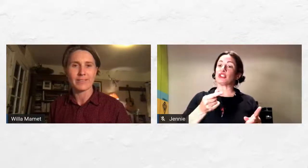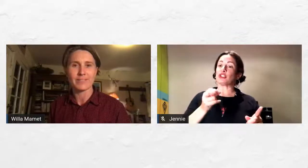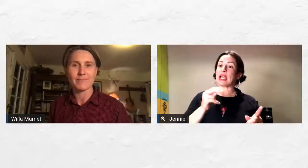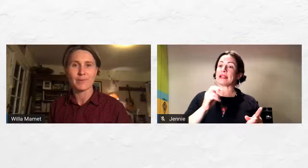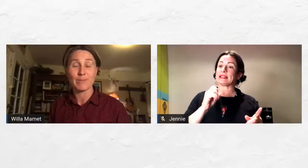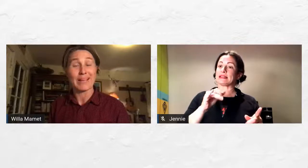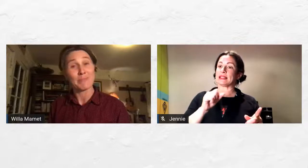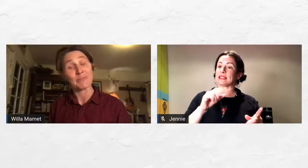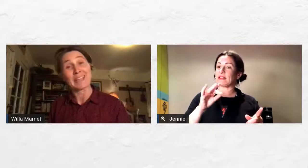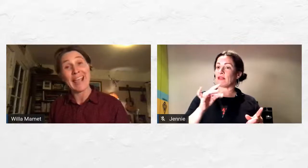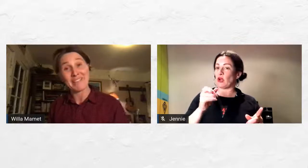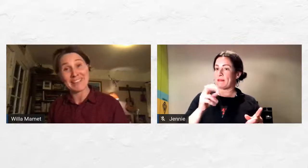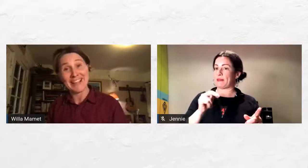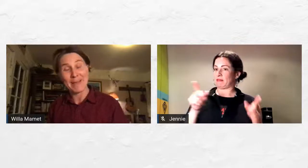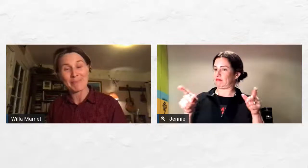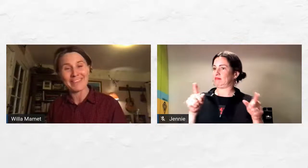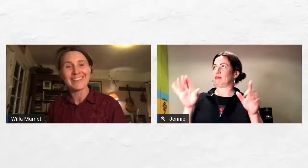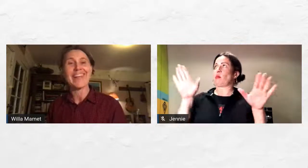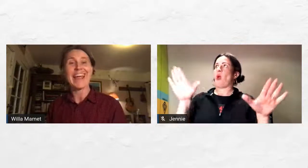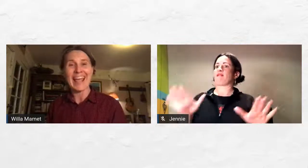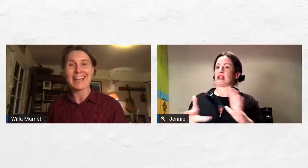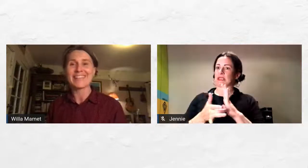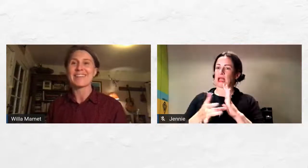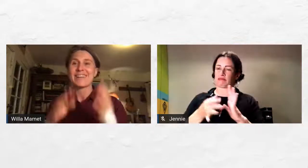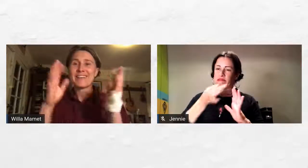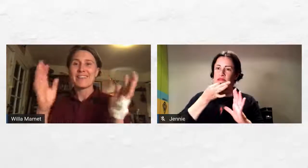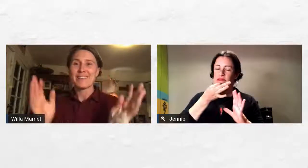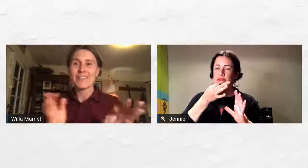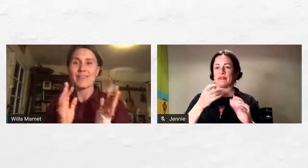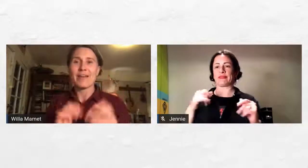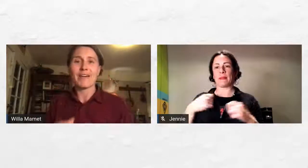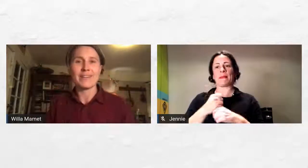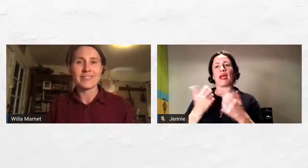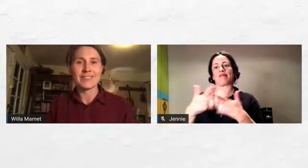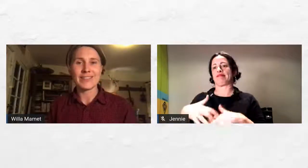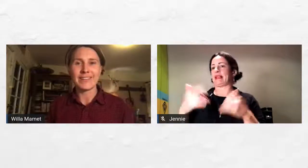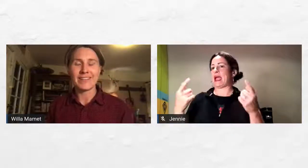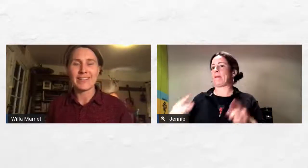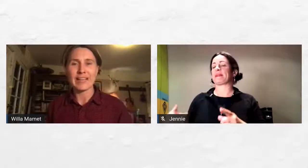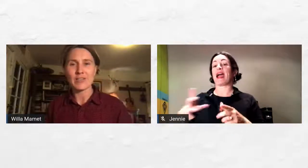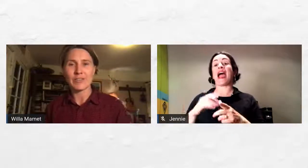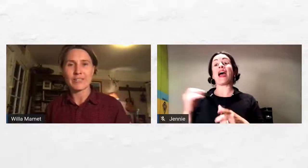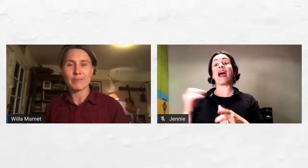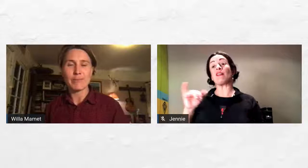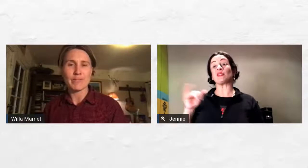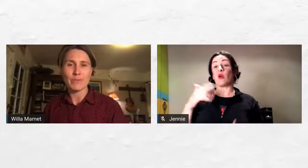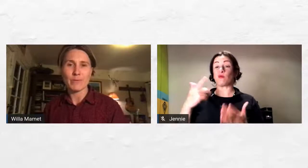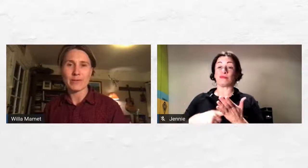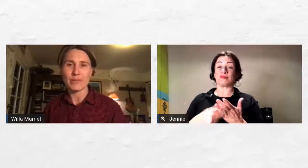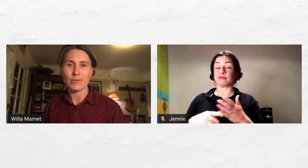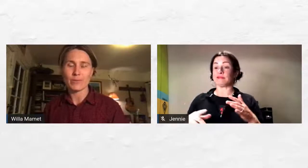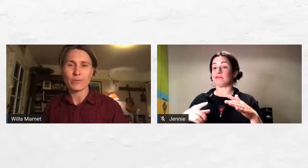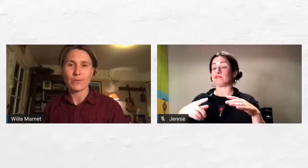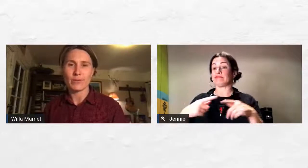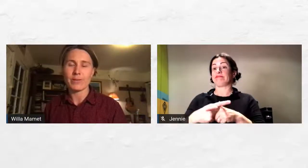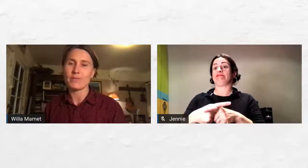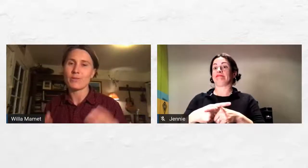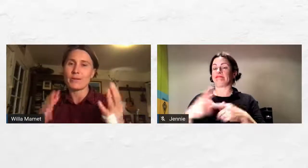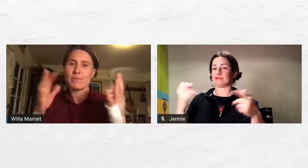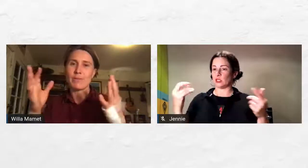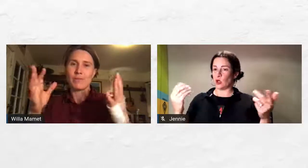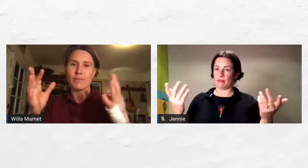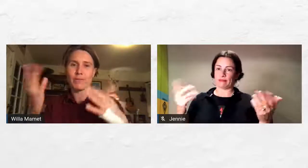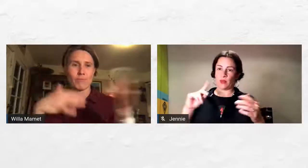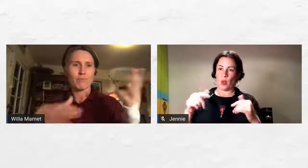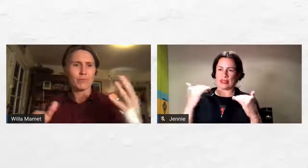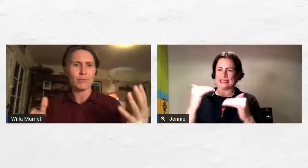wizards and can make absolutely everything happen. And there is occasionally some limits to what we can do. So we can only have so